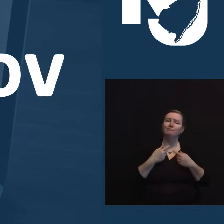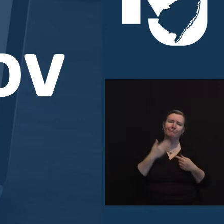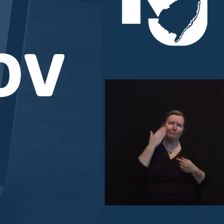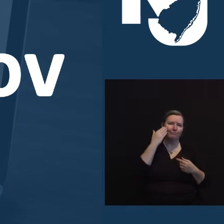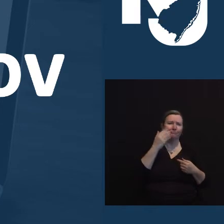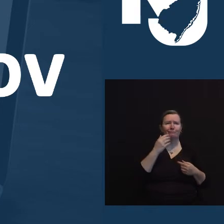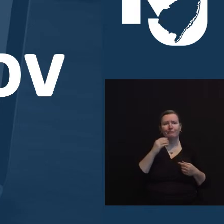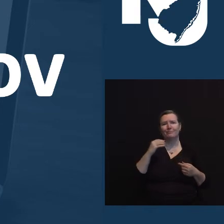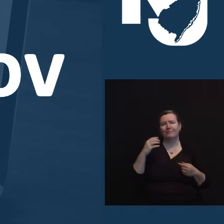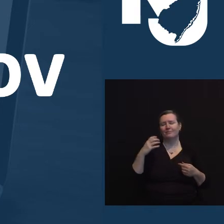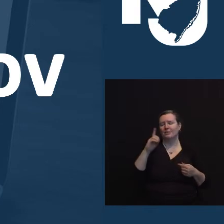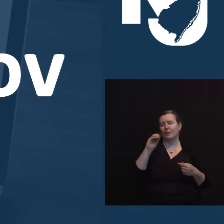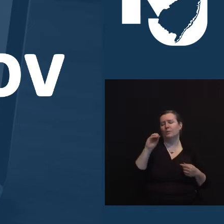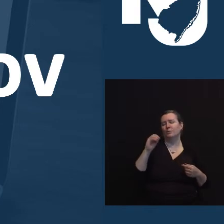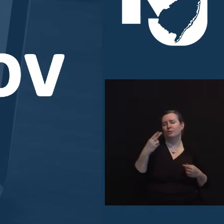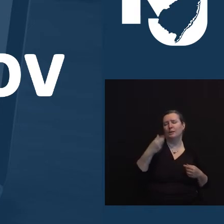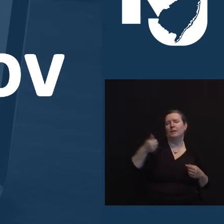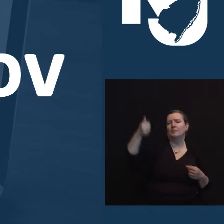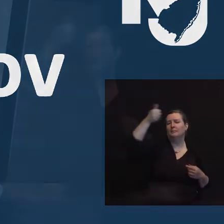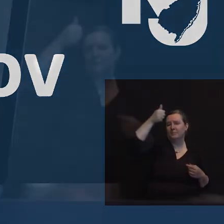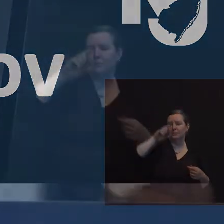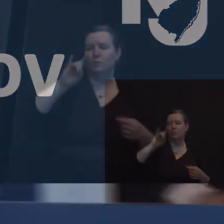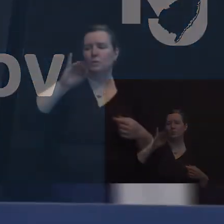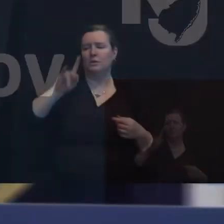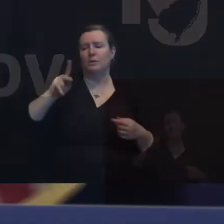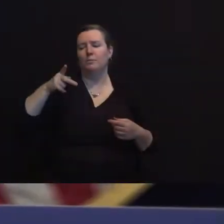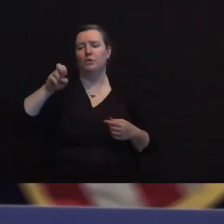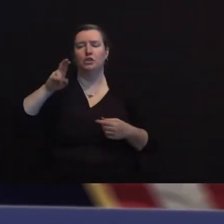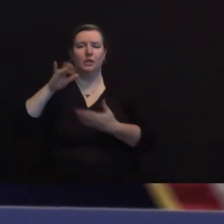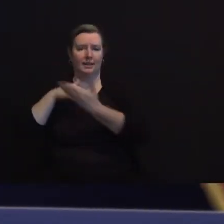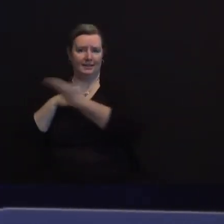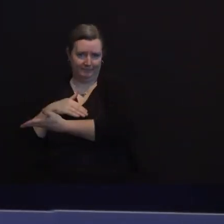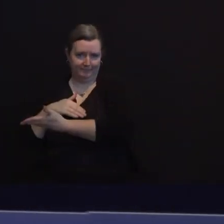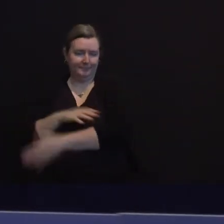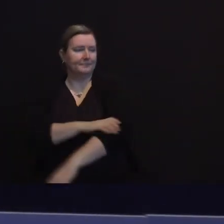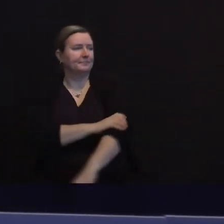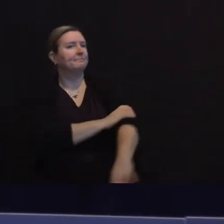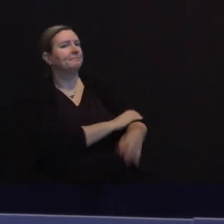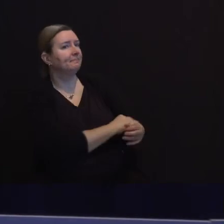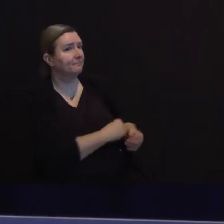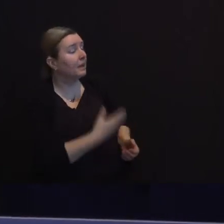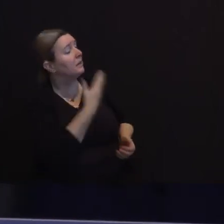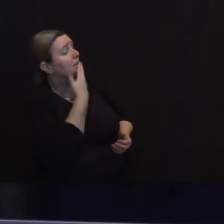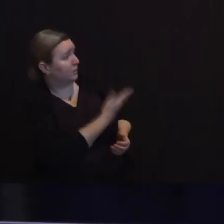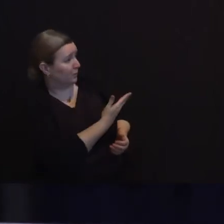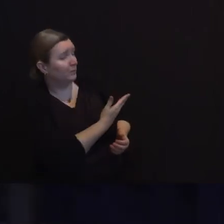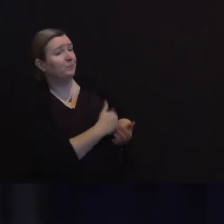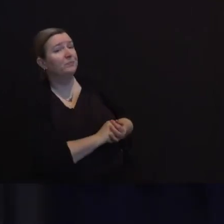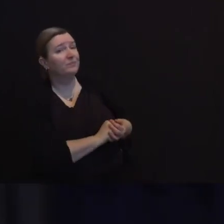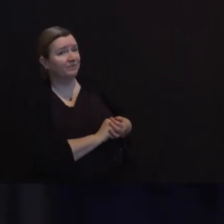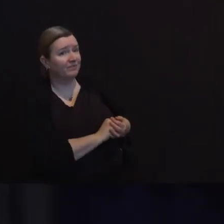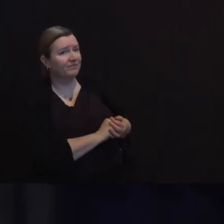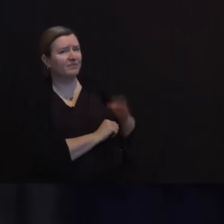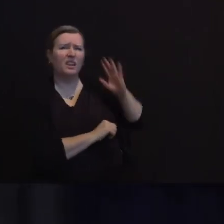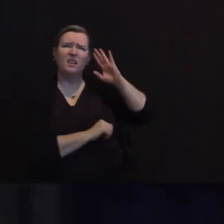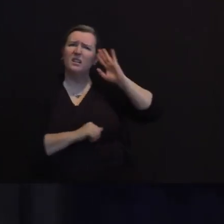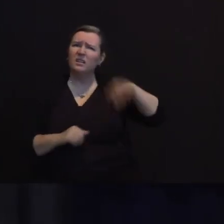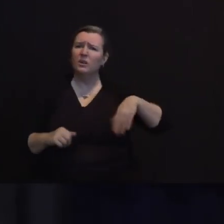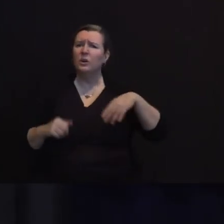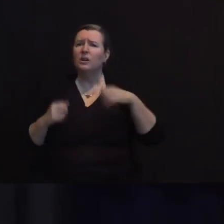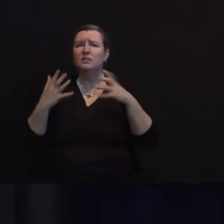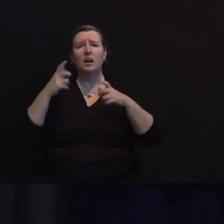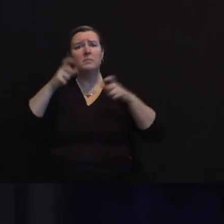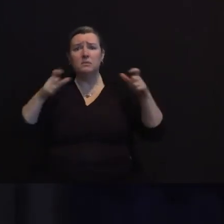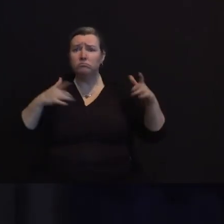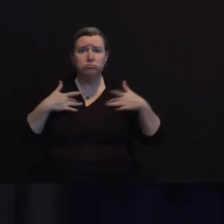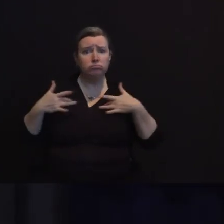Health, Judy Persichilli. Thank you, Governor, and good afternoon. Well, as the Governor mentioned, we know that many residents are concerned about